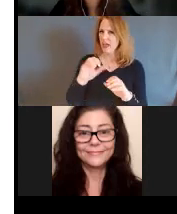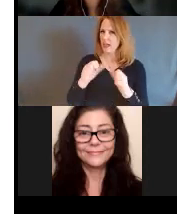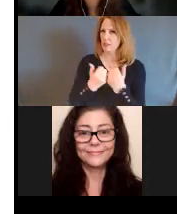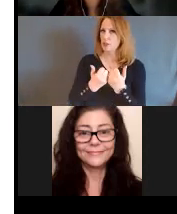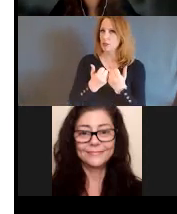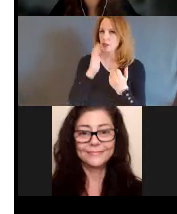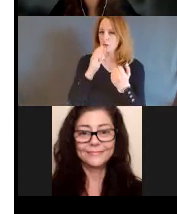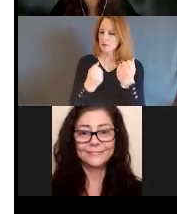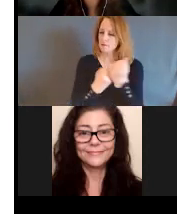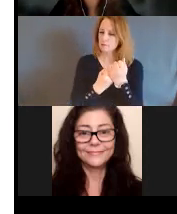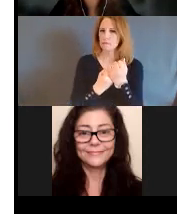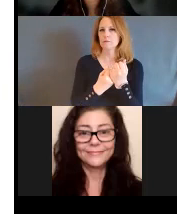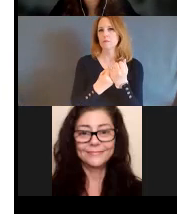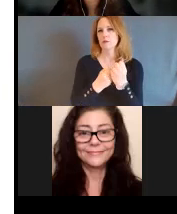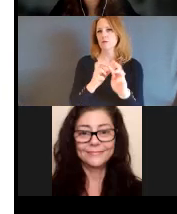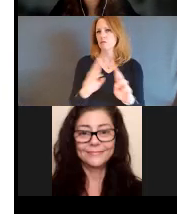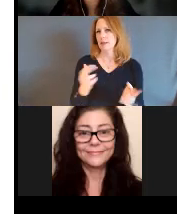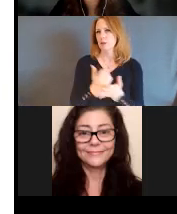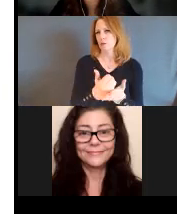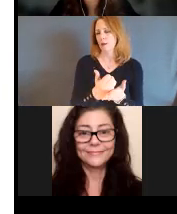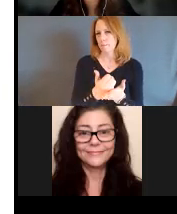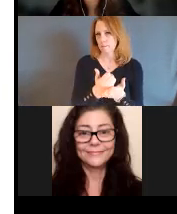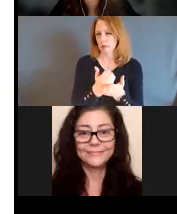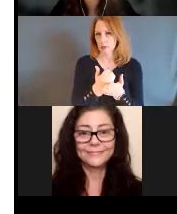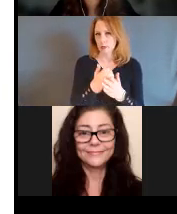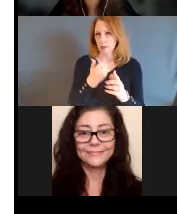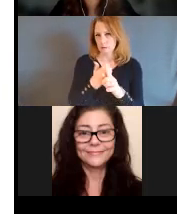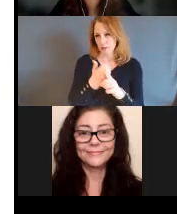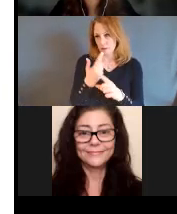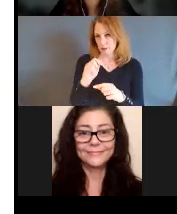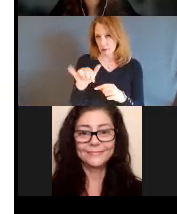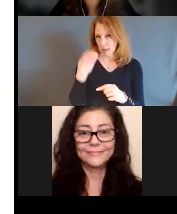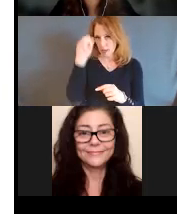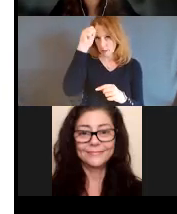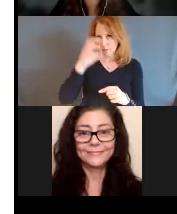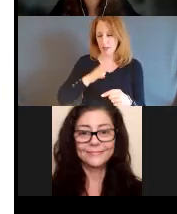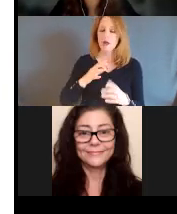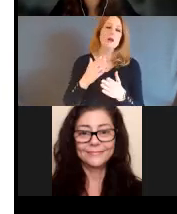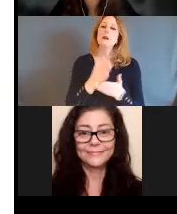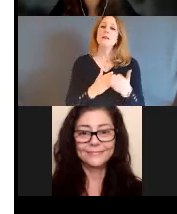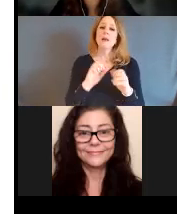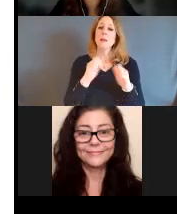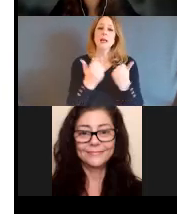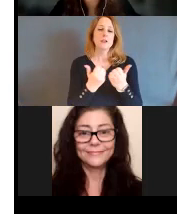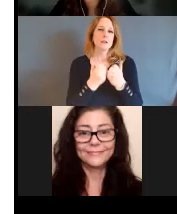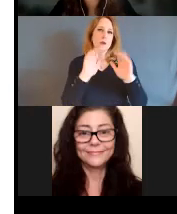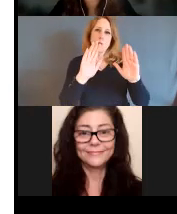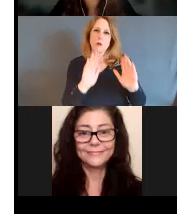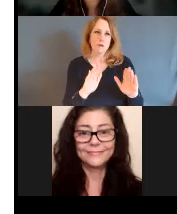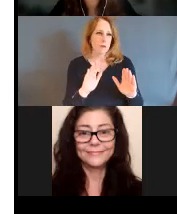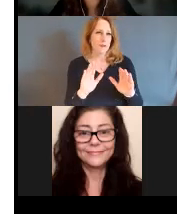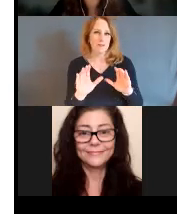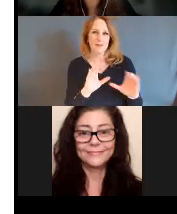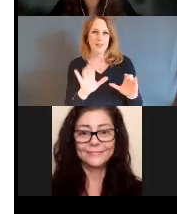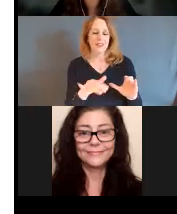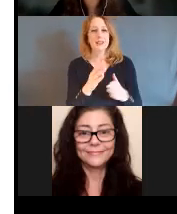affirming and ready to help him as a gay man. I think some agencies have done a brilliant job at this. Some of you may